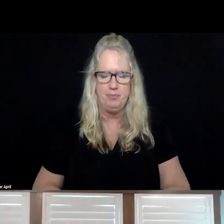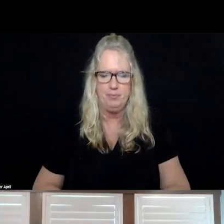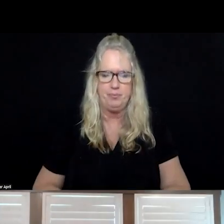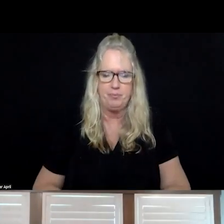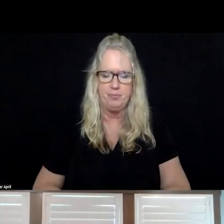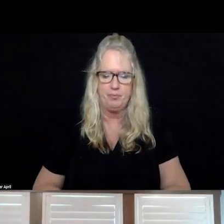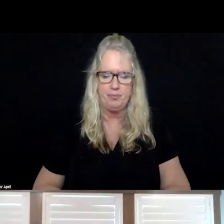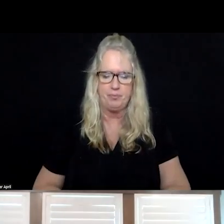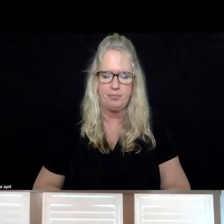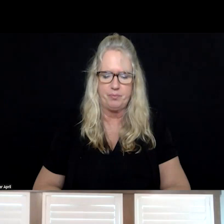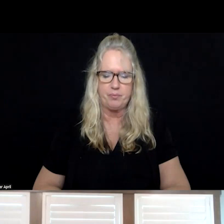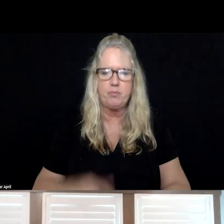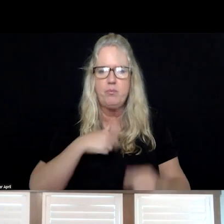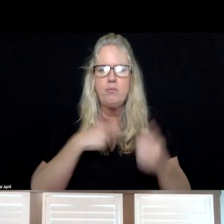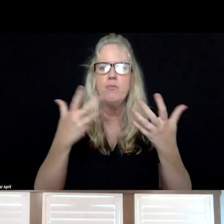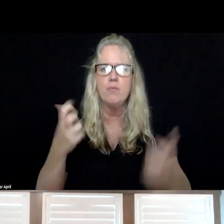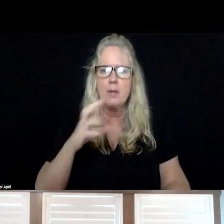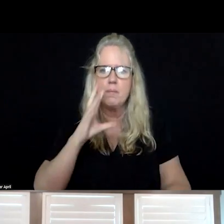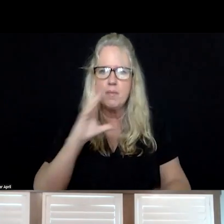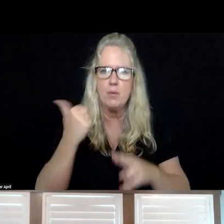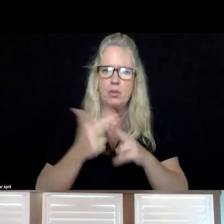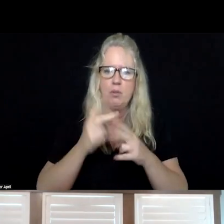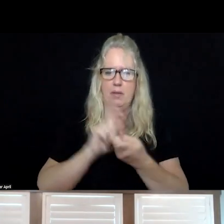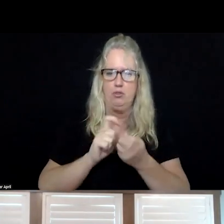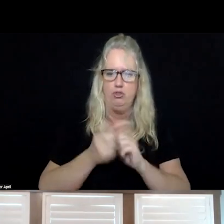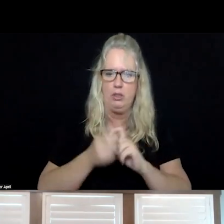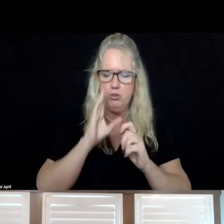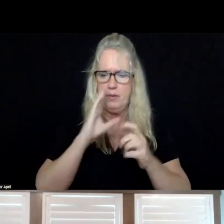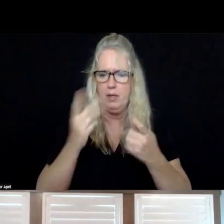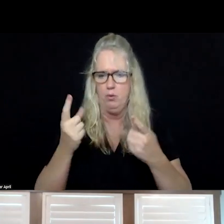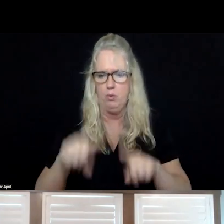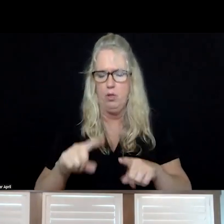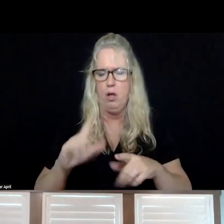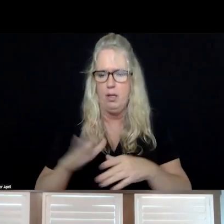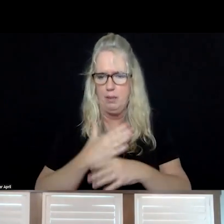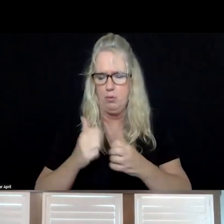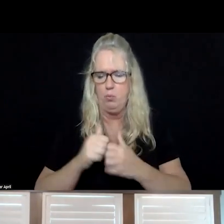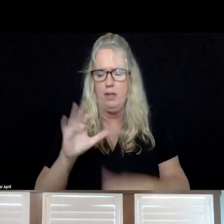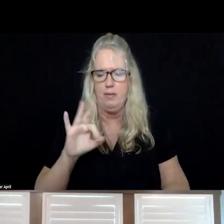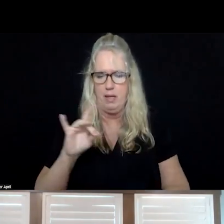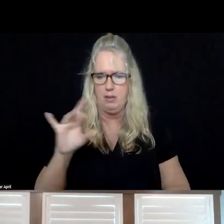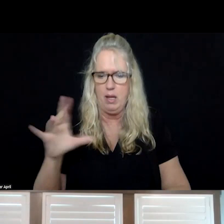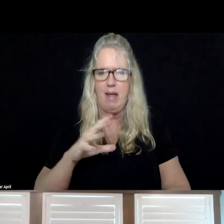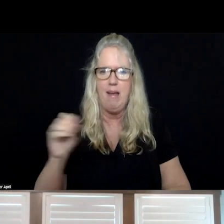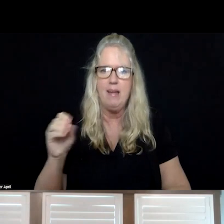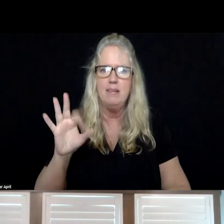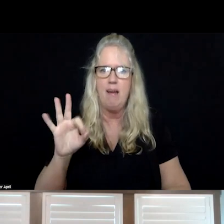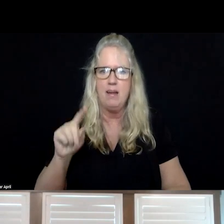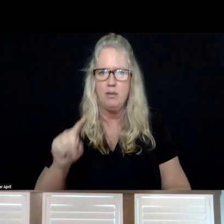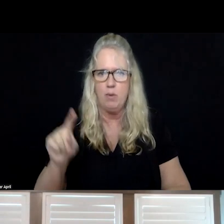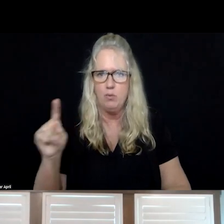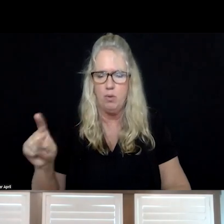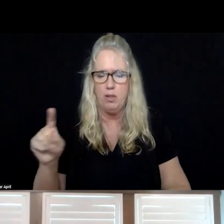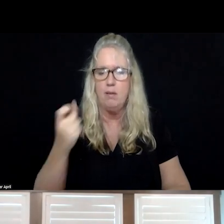Today, I wanted to talk about some changes that are going on between 988 and 911.